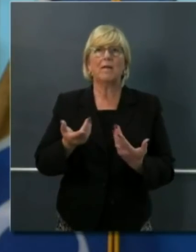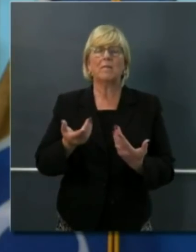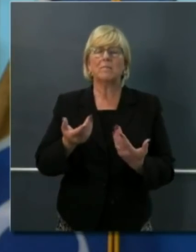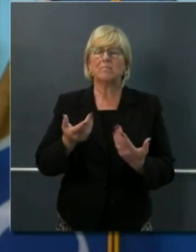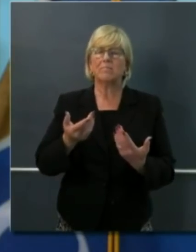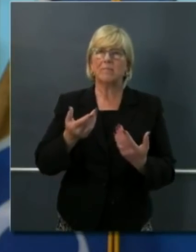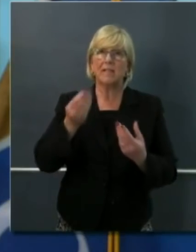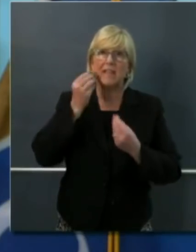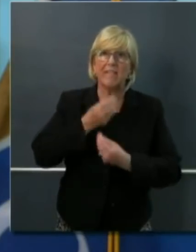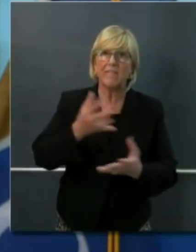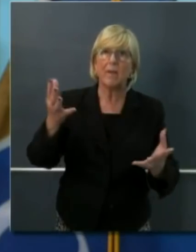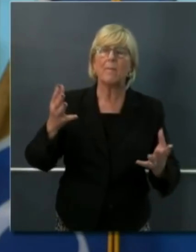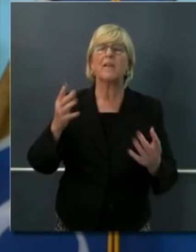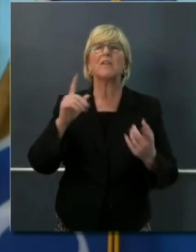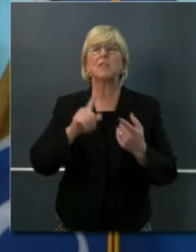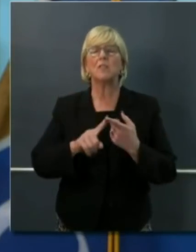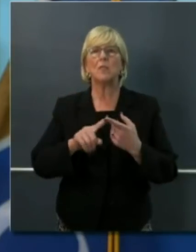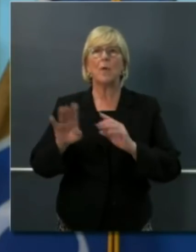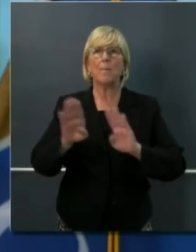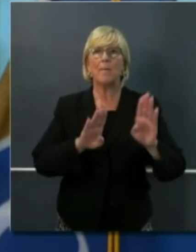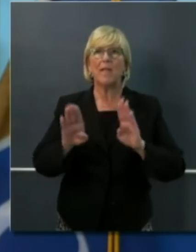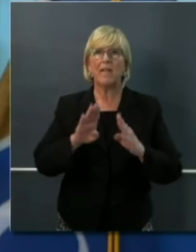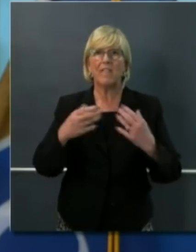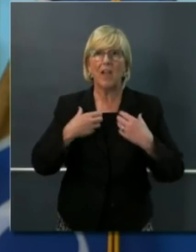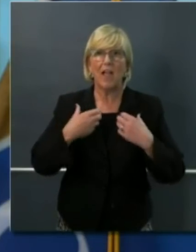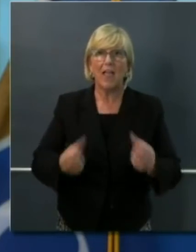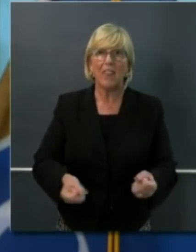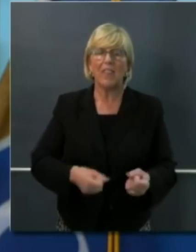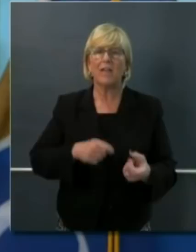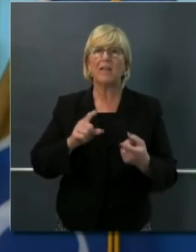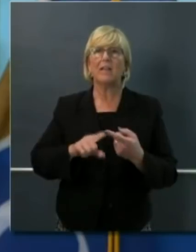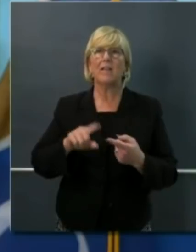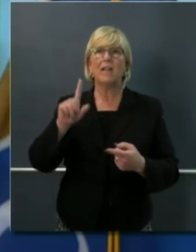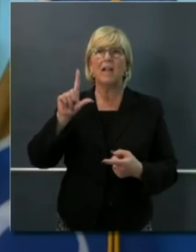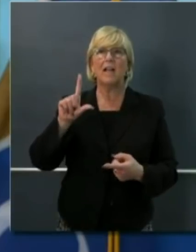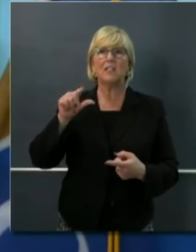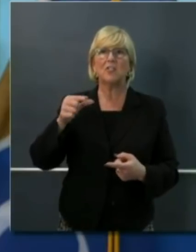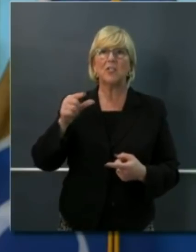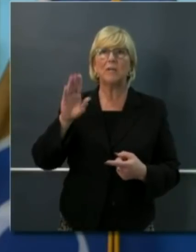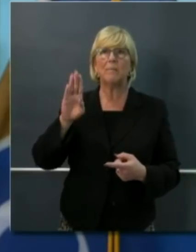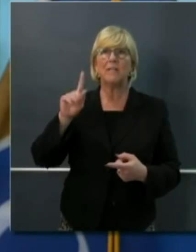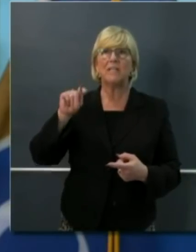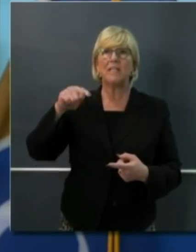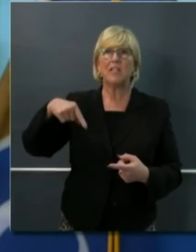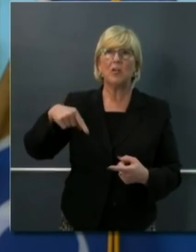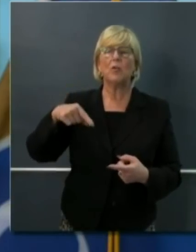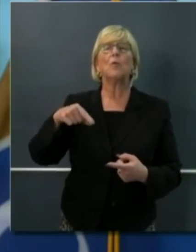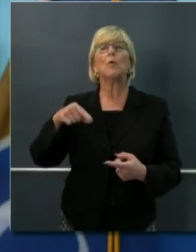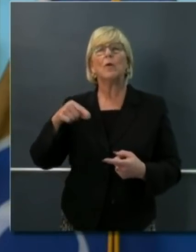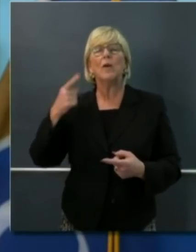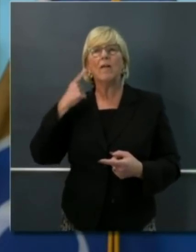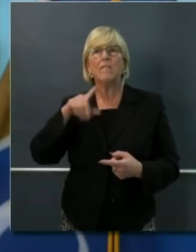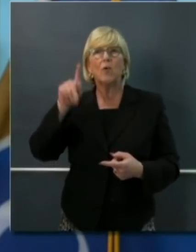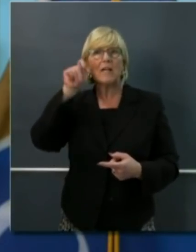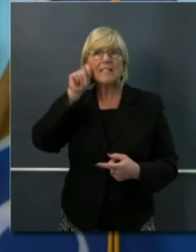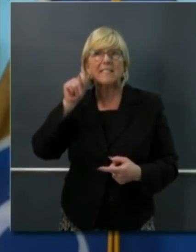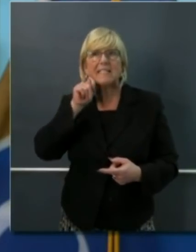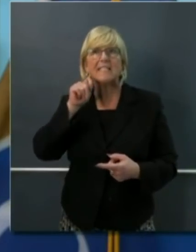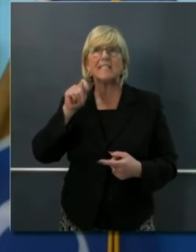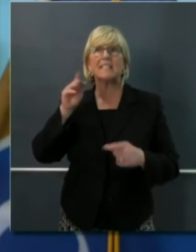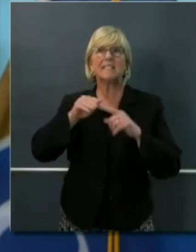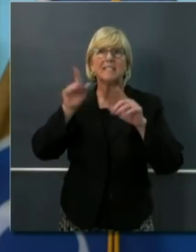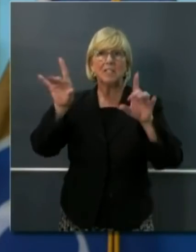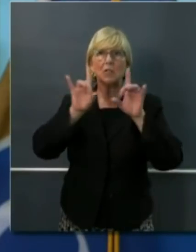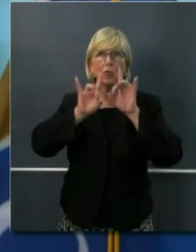for the LGBTQ community, specific resources for teens in crisis. You get a sense we broke those things down in